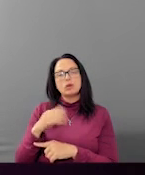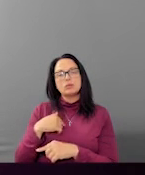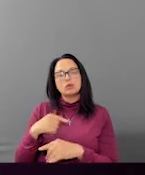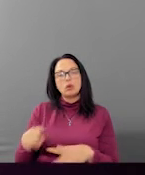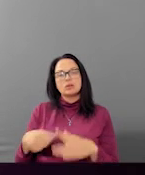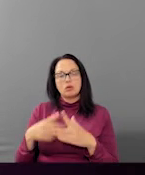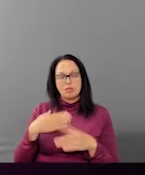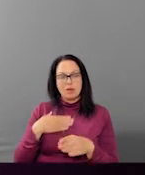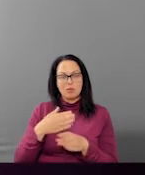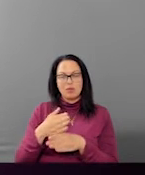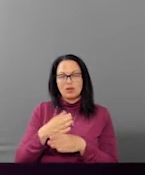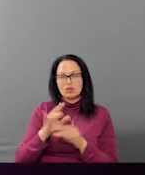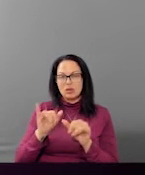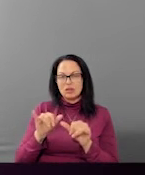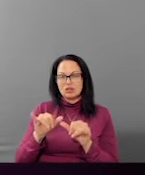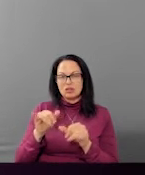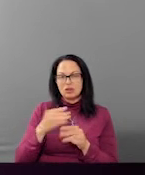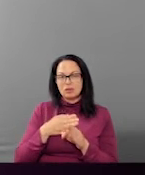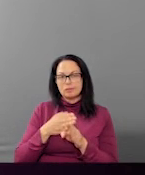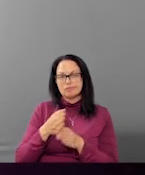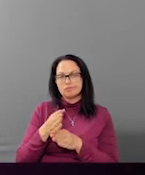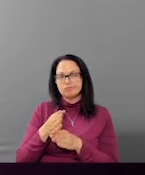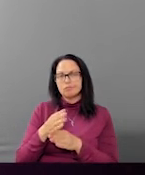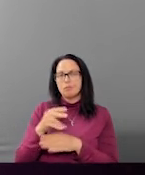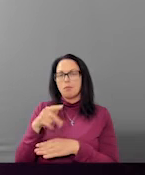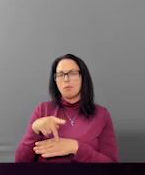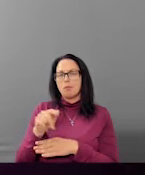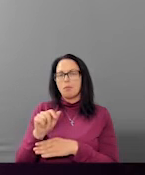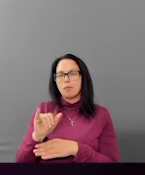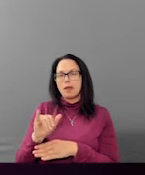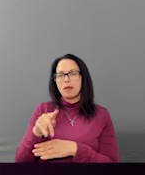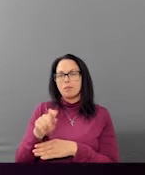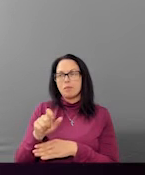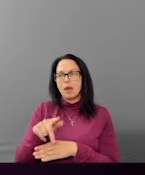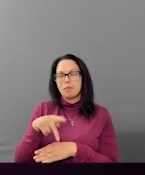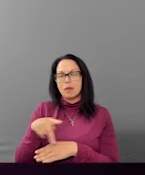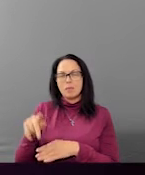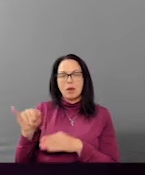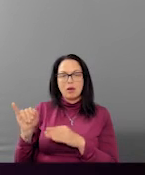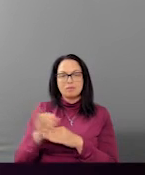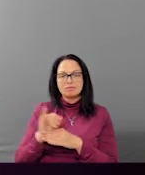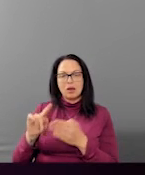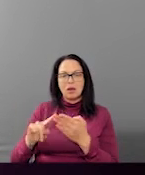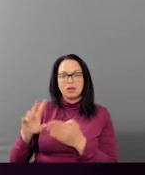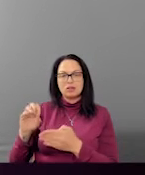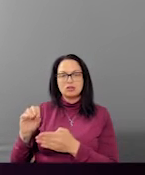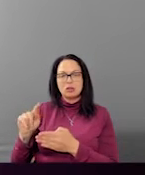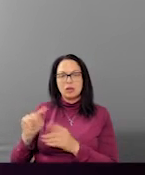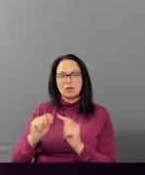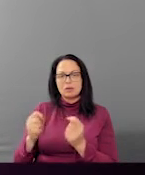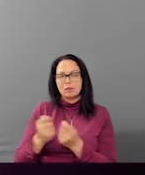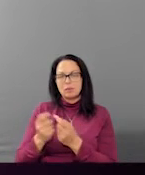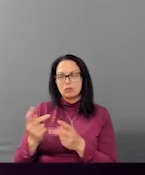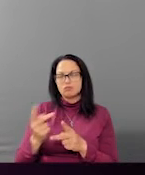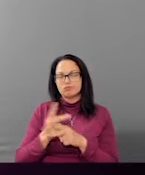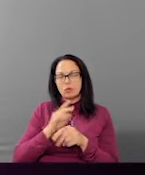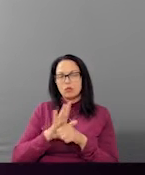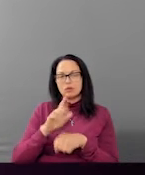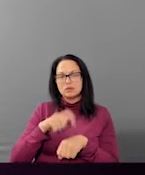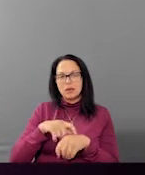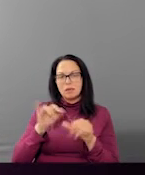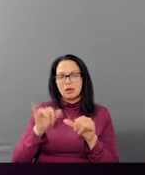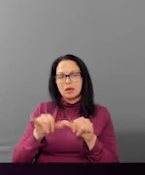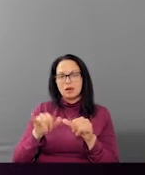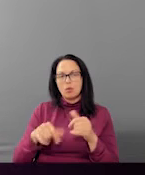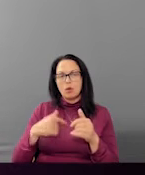my professional engineering career at PayPal as an intern on the checkout team. And then I returned as a full-time engineer where I worked on